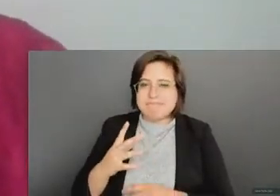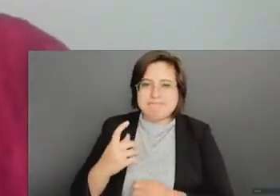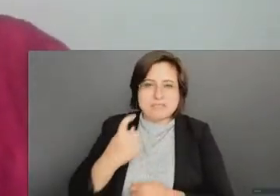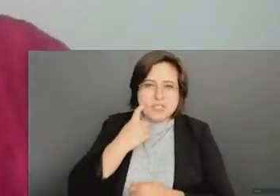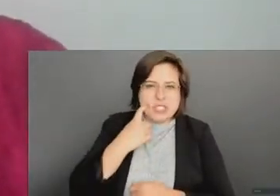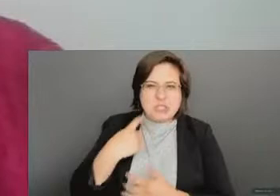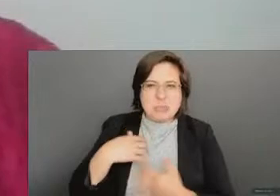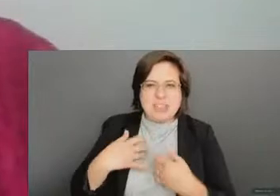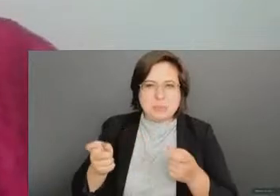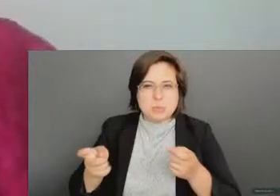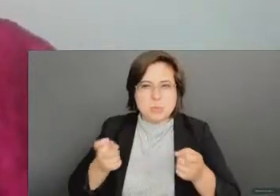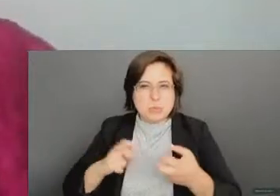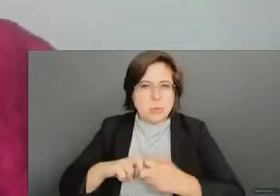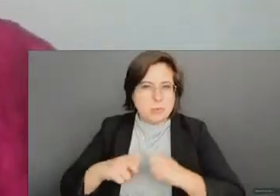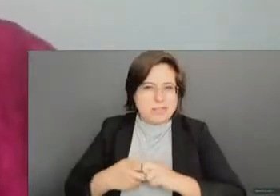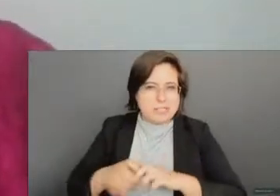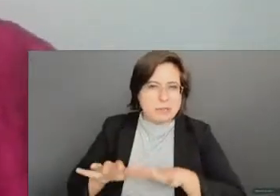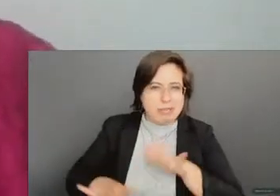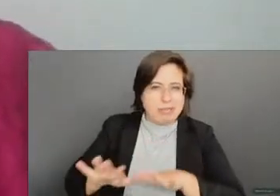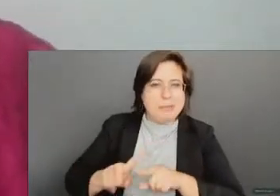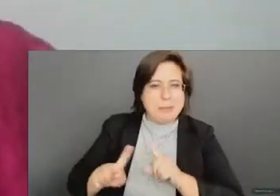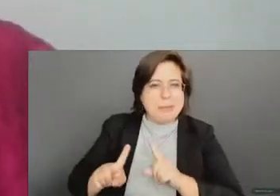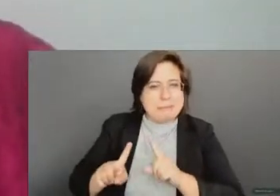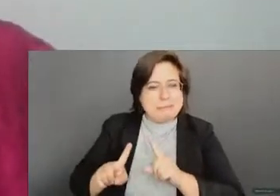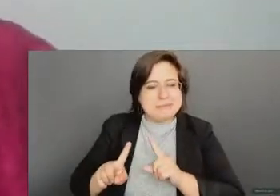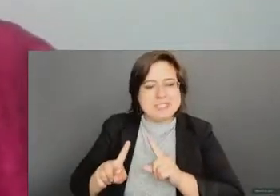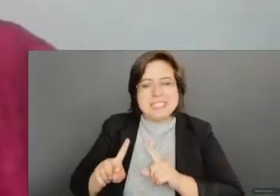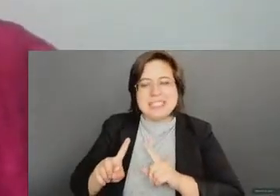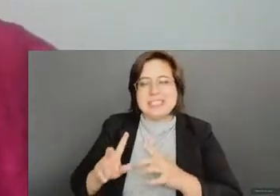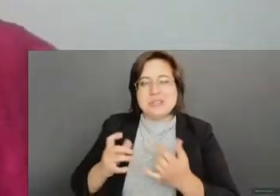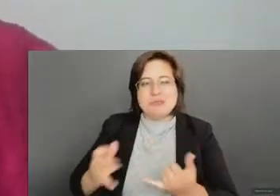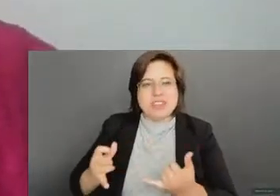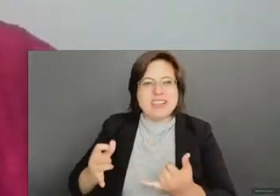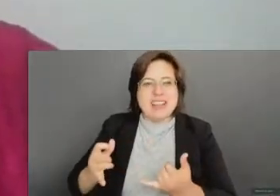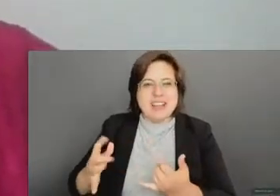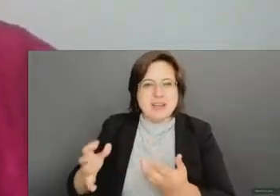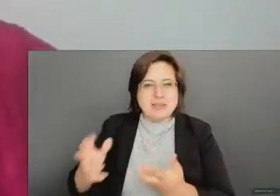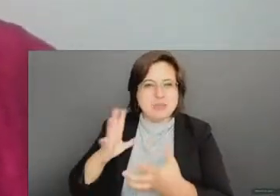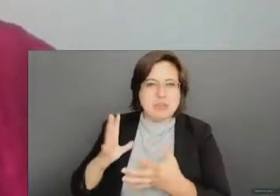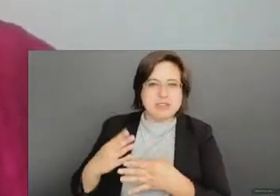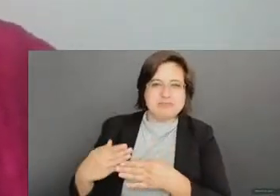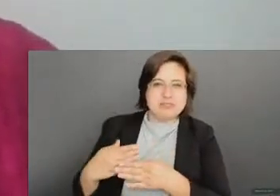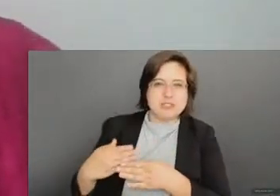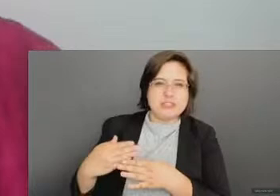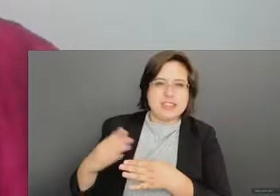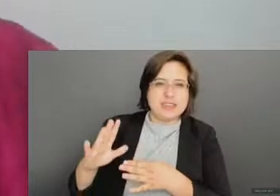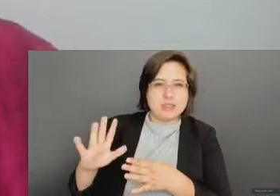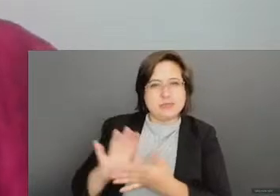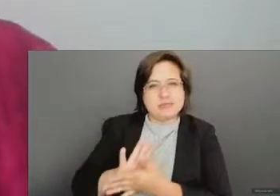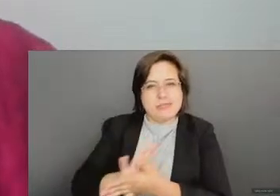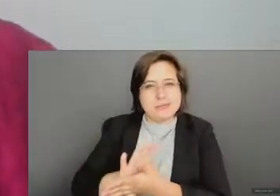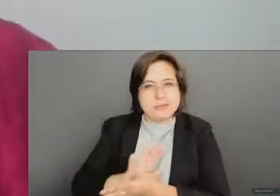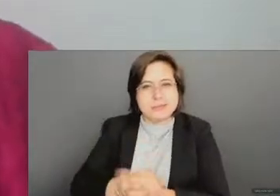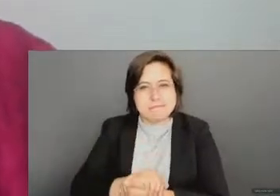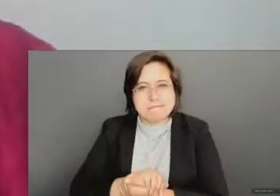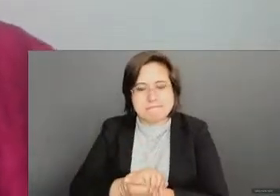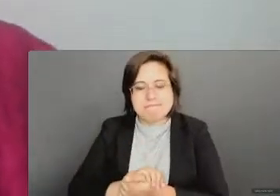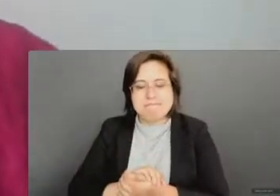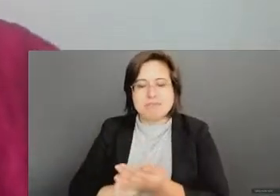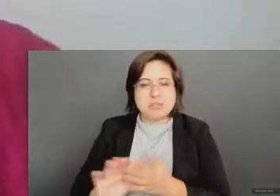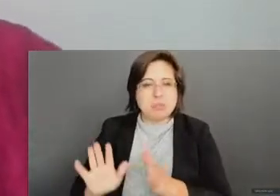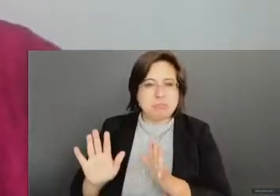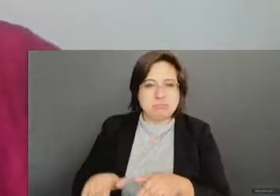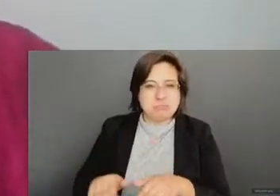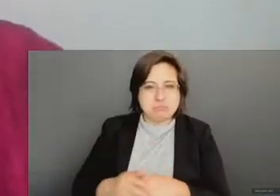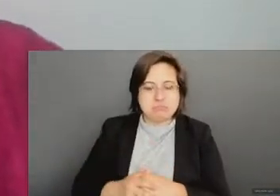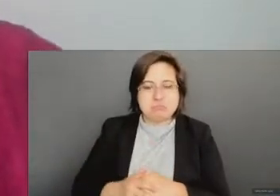issue, but those comments you just shared are in the main document. So no need for that